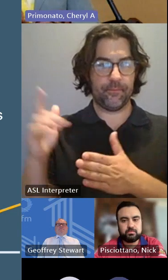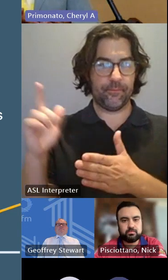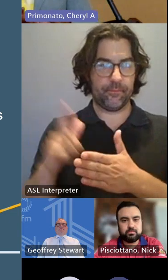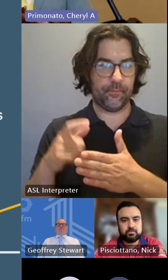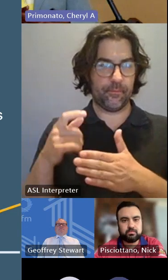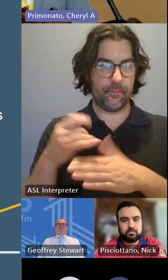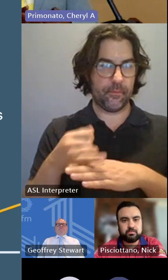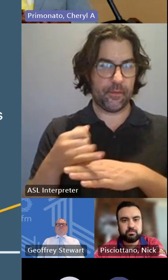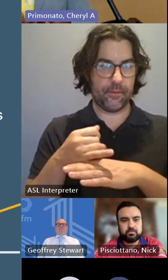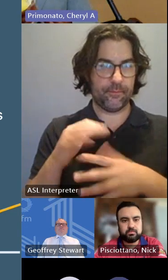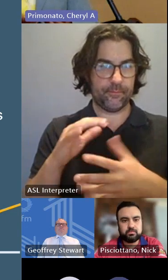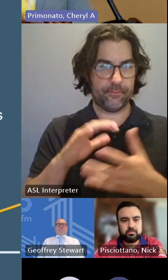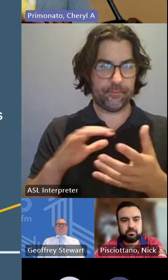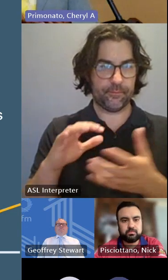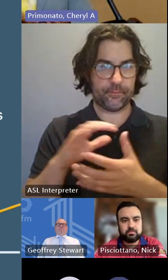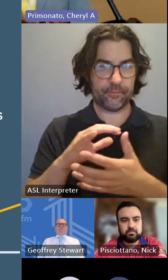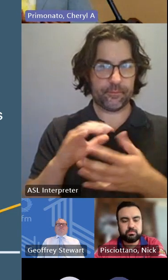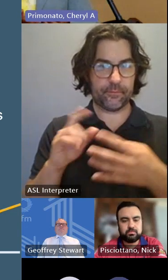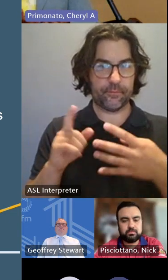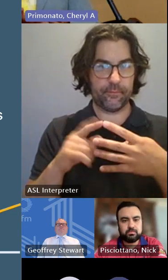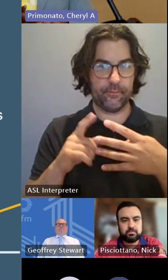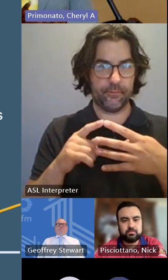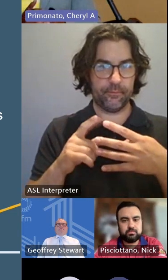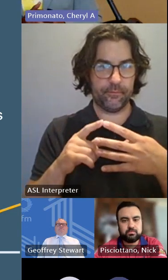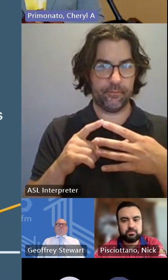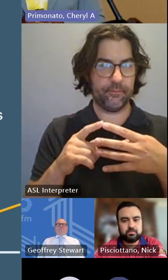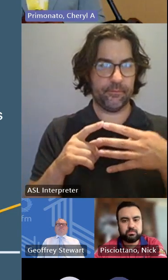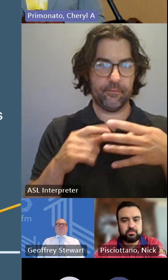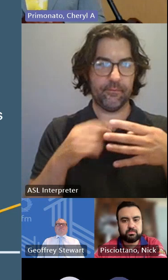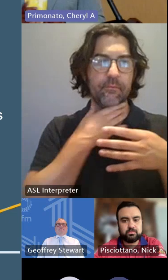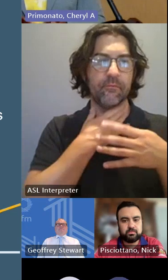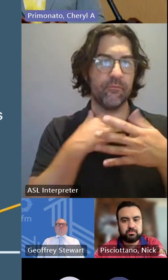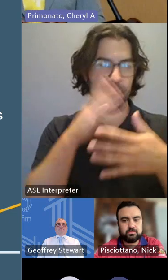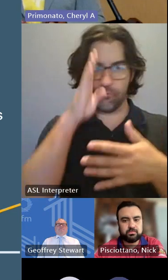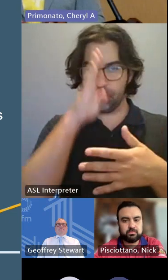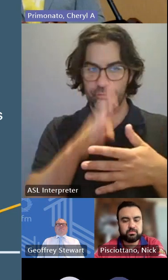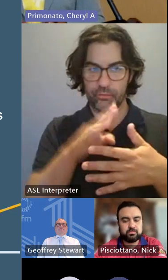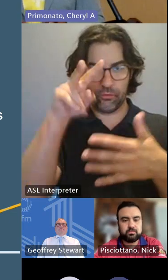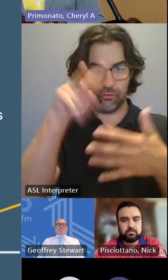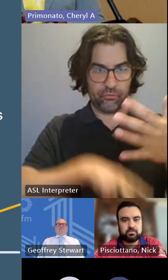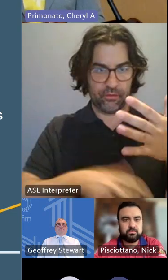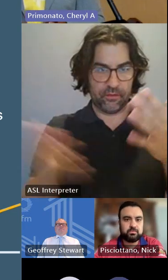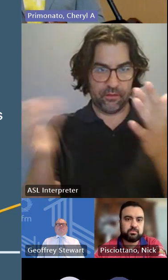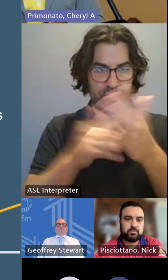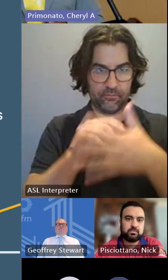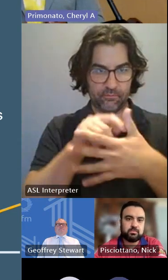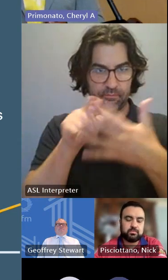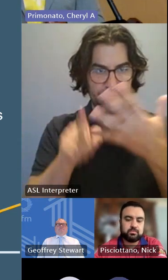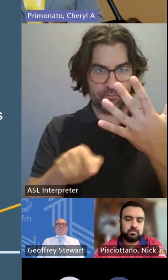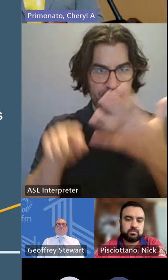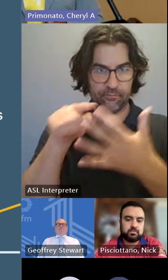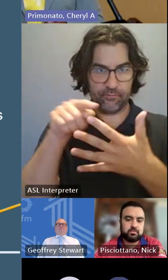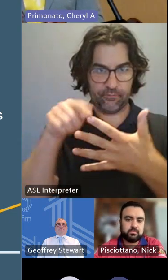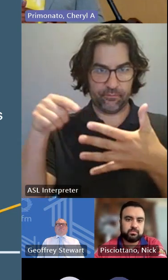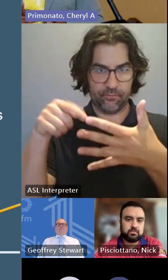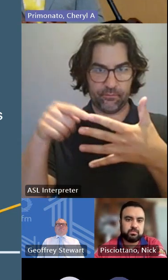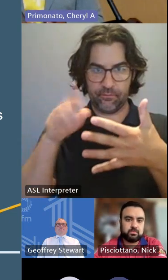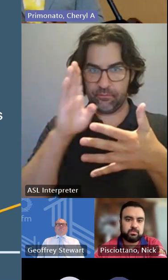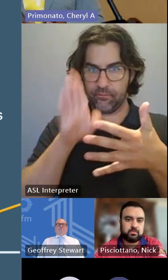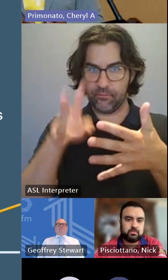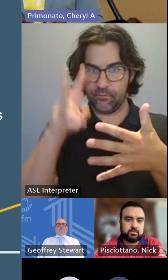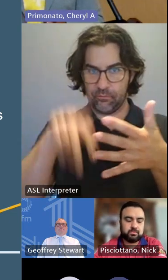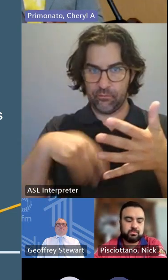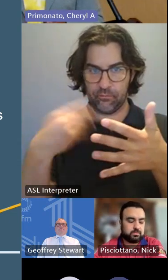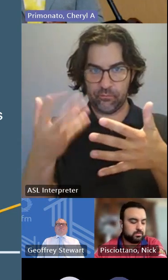mix of TIFIA financing with 2 bond issues. The TIFIA financing provides debt service flexibility and